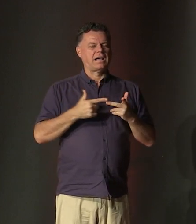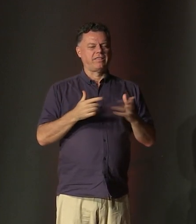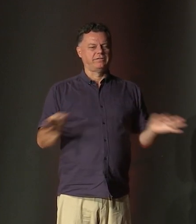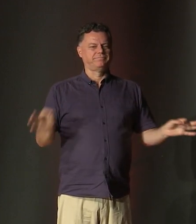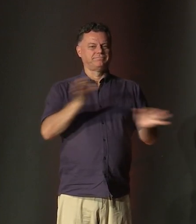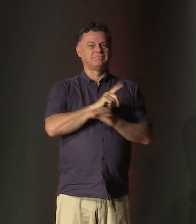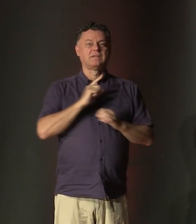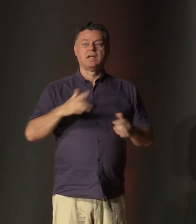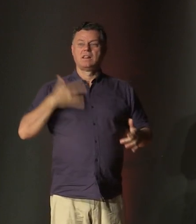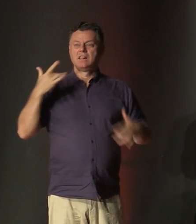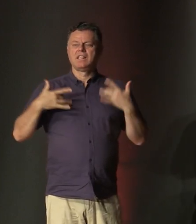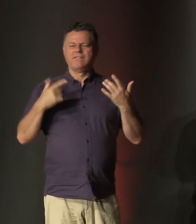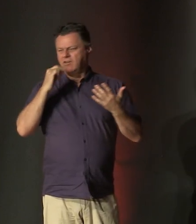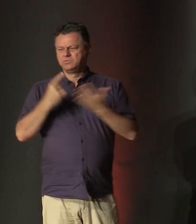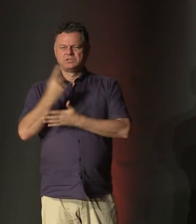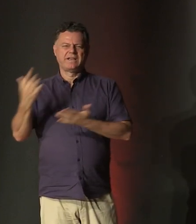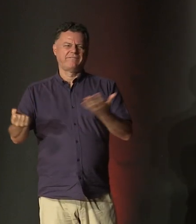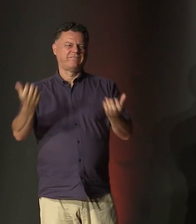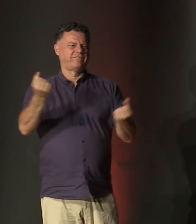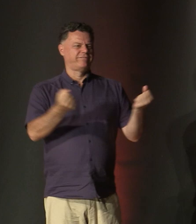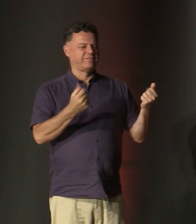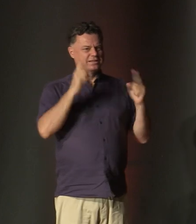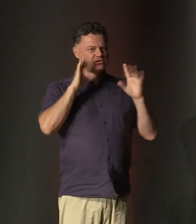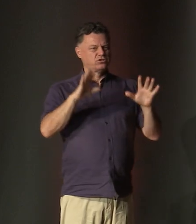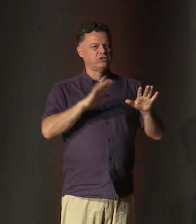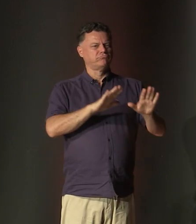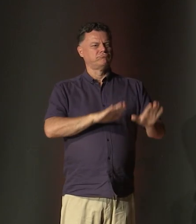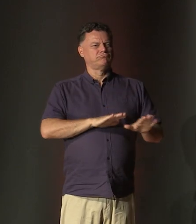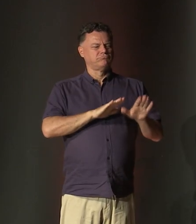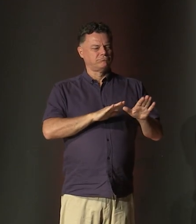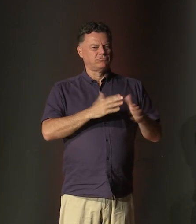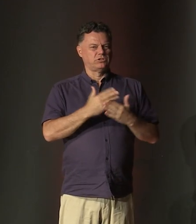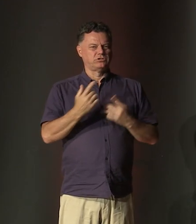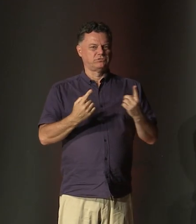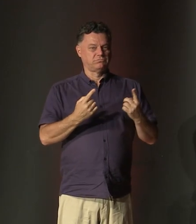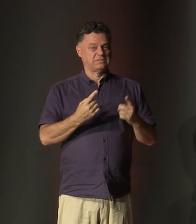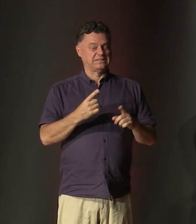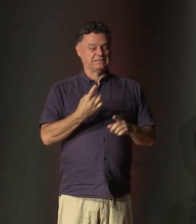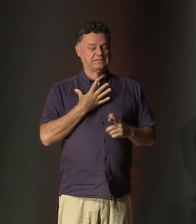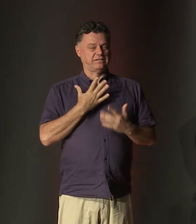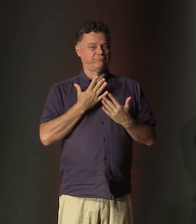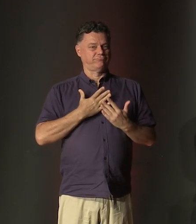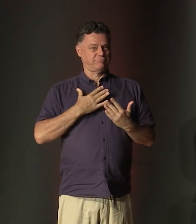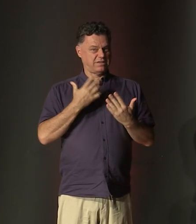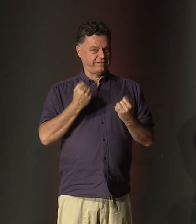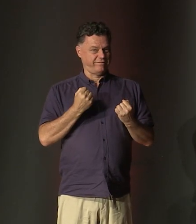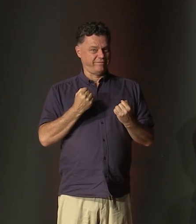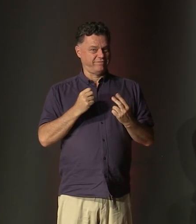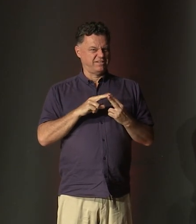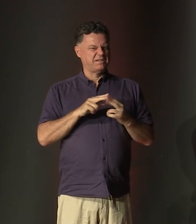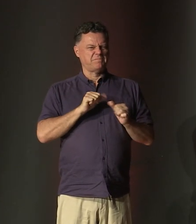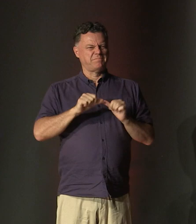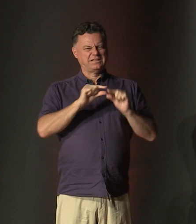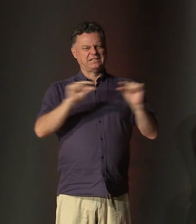gives us many opportunities to practice compassion and self-compassion? Yeah, much